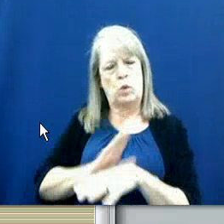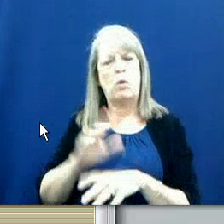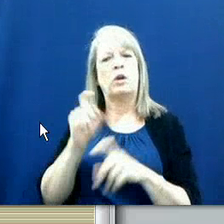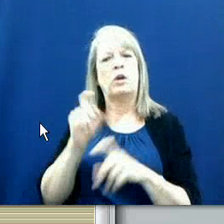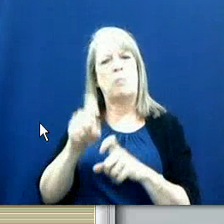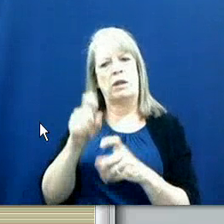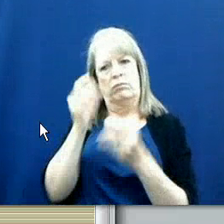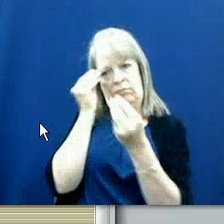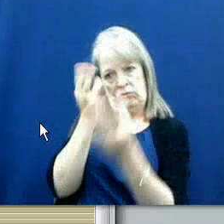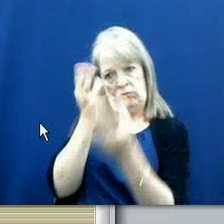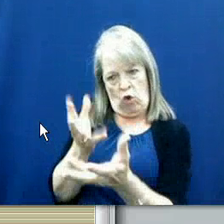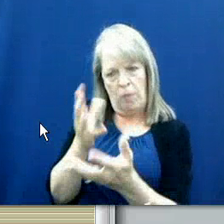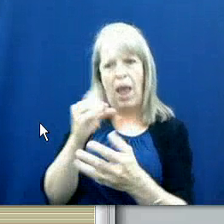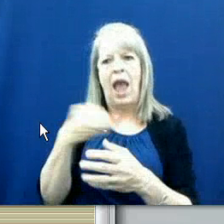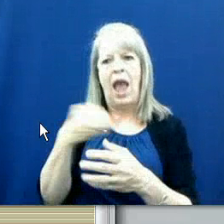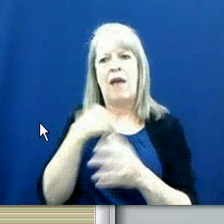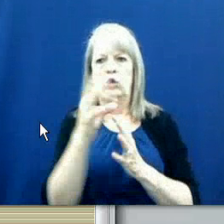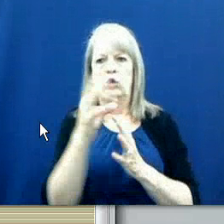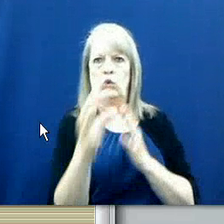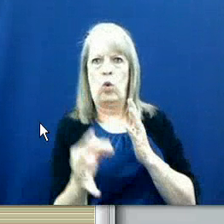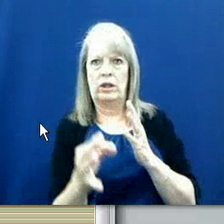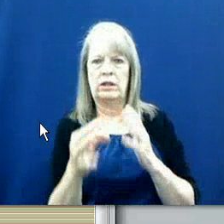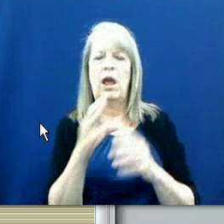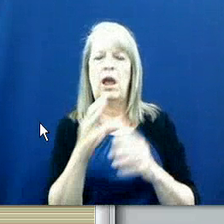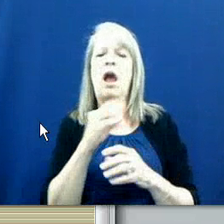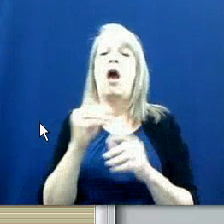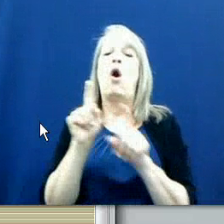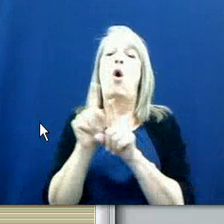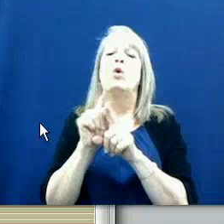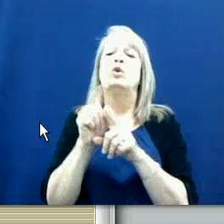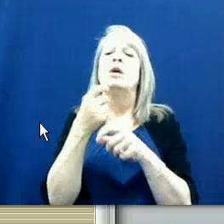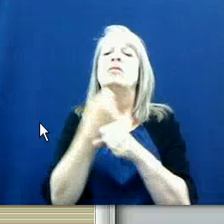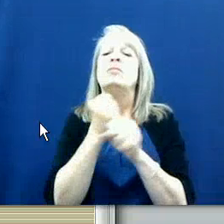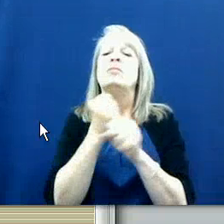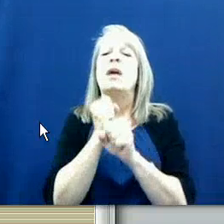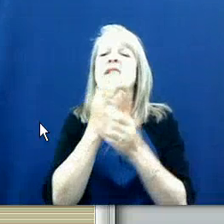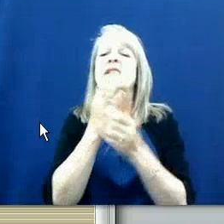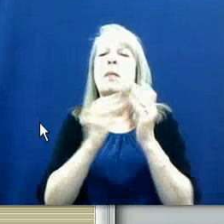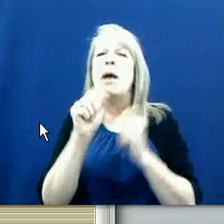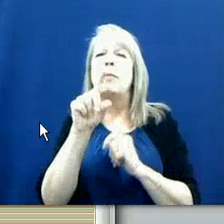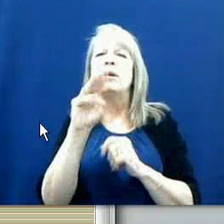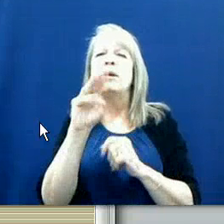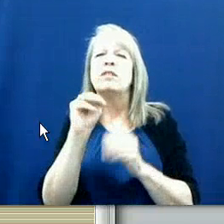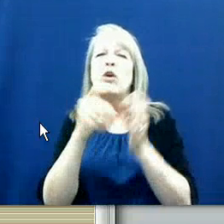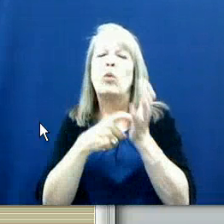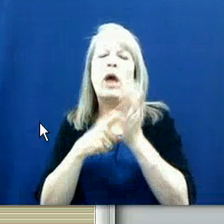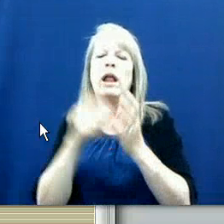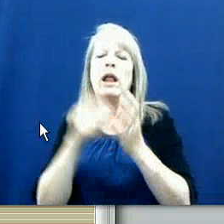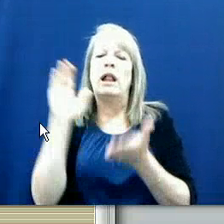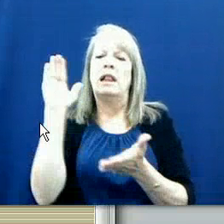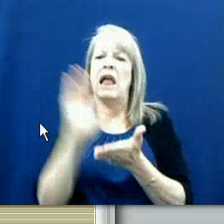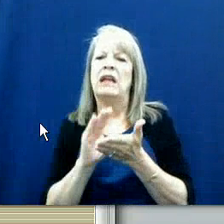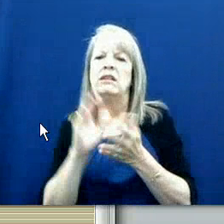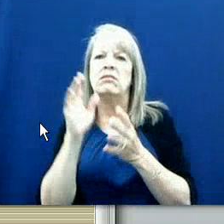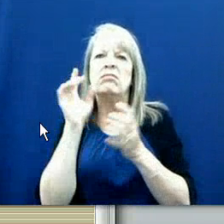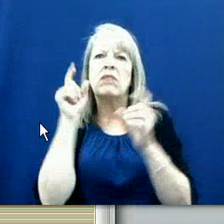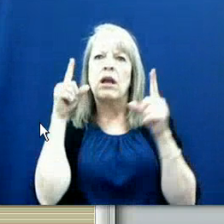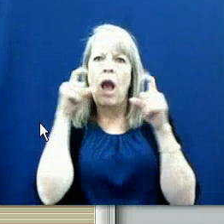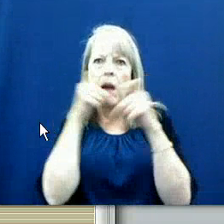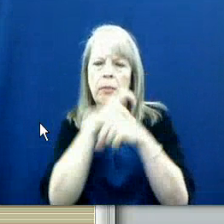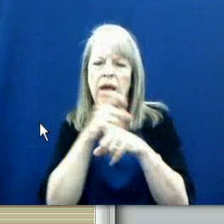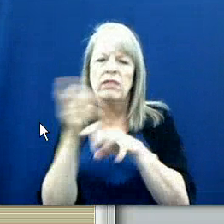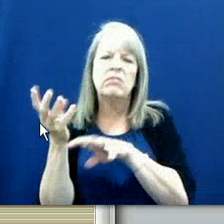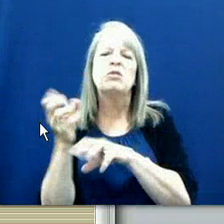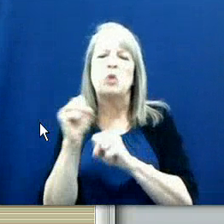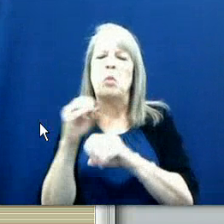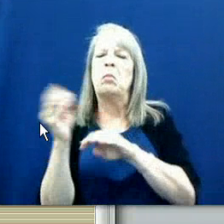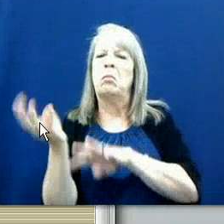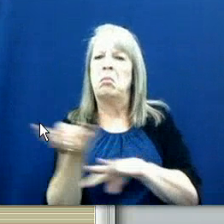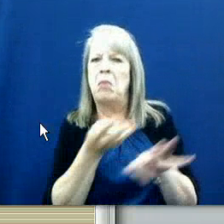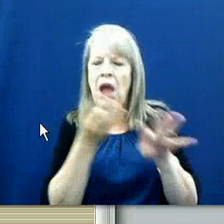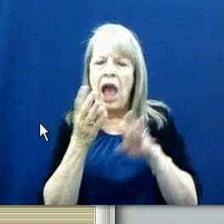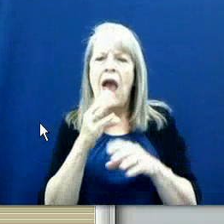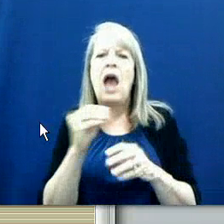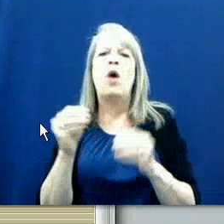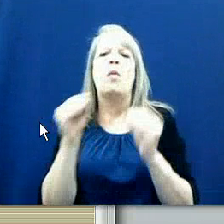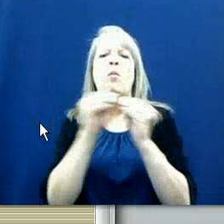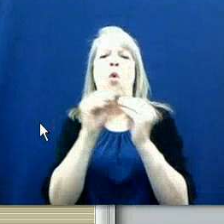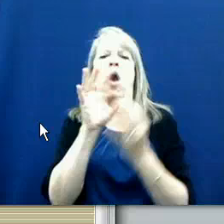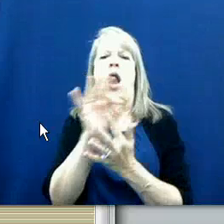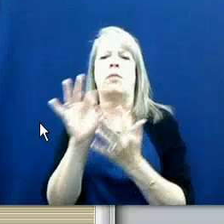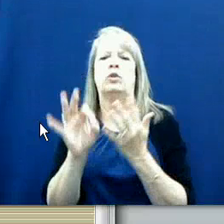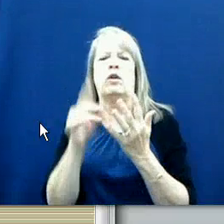VR process, streamlined some administrative requirements, and increased the options to help consumers find